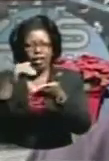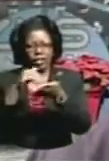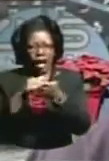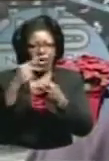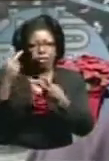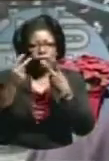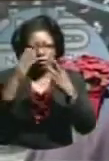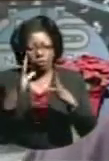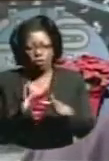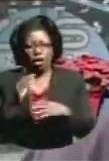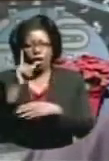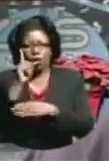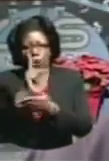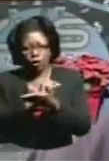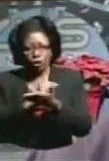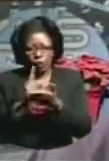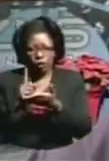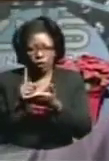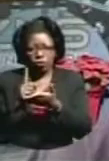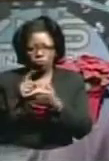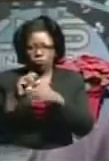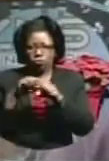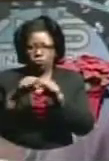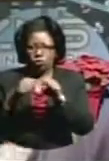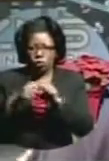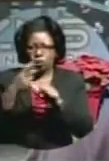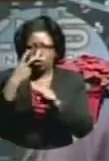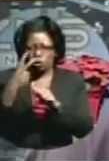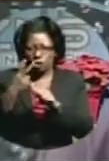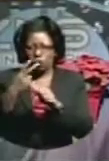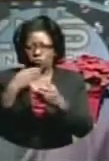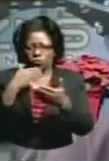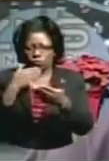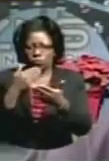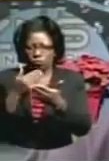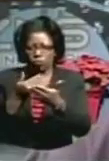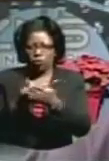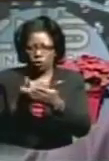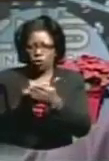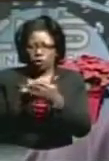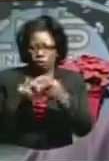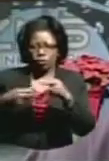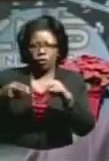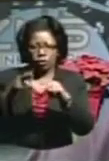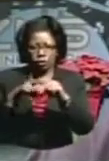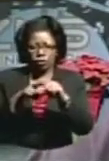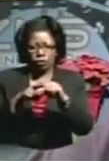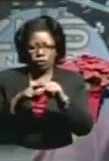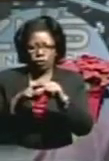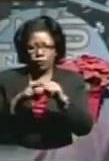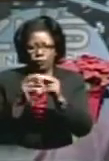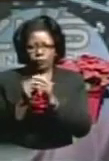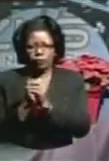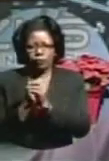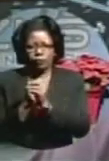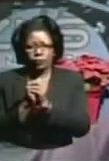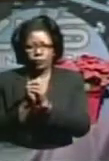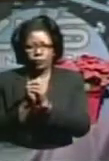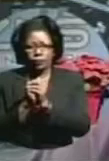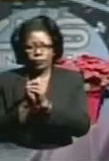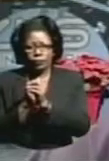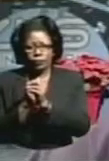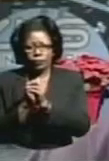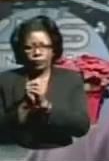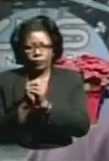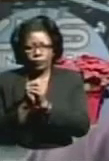visitors in a week. So this shows a healthy growth, and also the crew, so, you